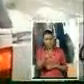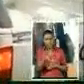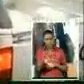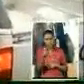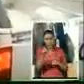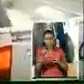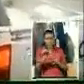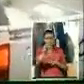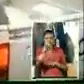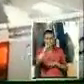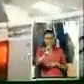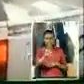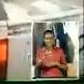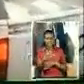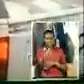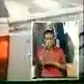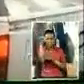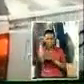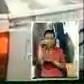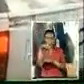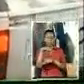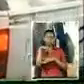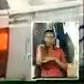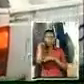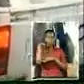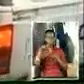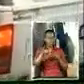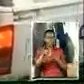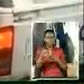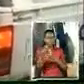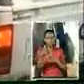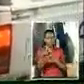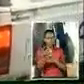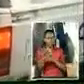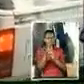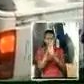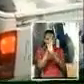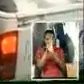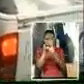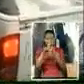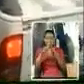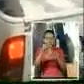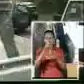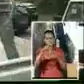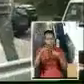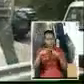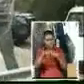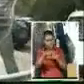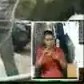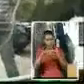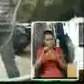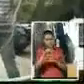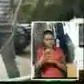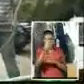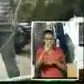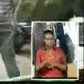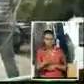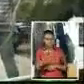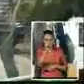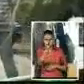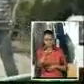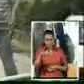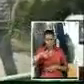neck. Surprisingly, the snake had its head buried into an empty beer can. ZBC News caught up with Blessing Marota with the snake